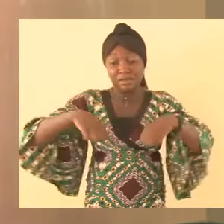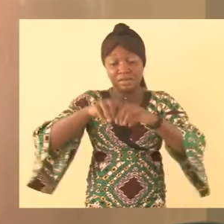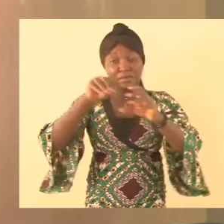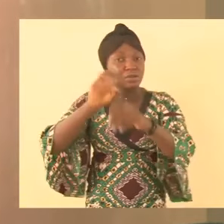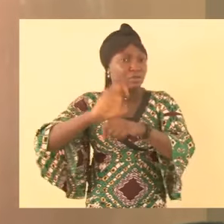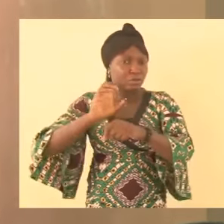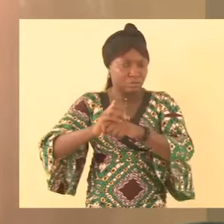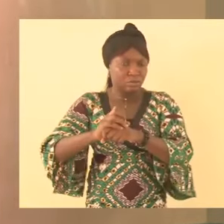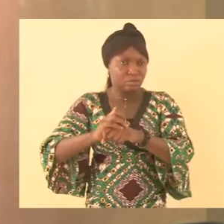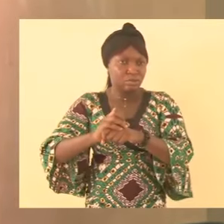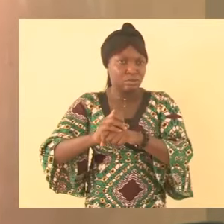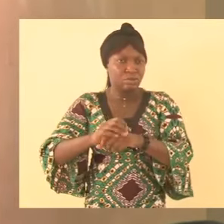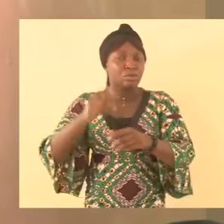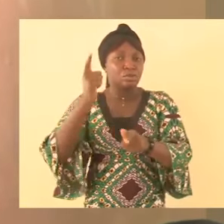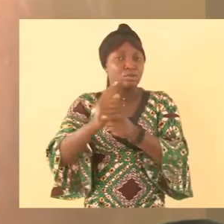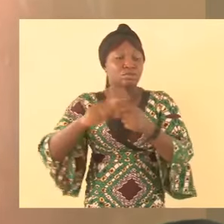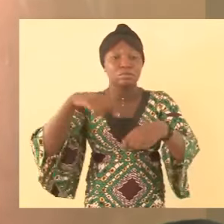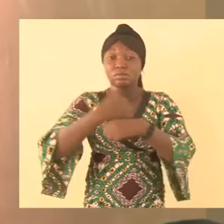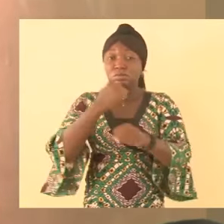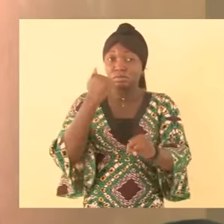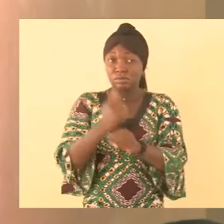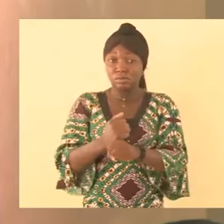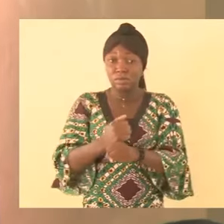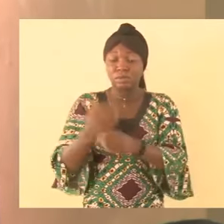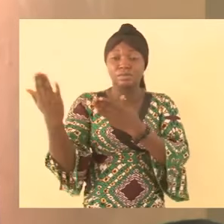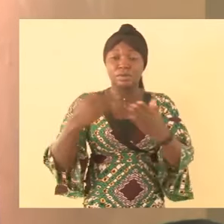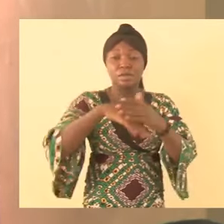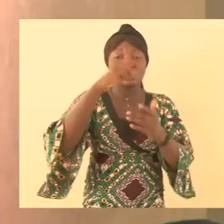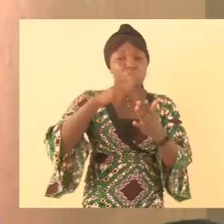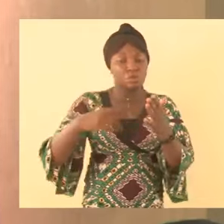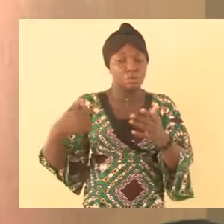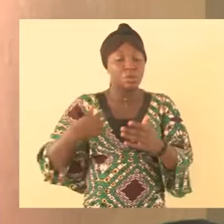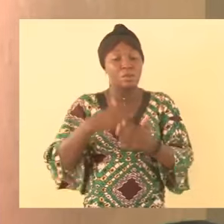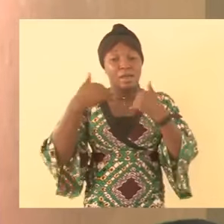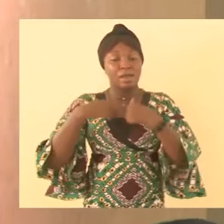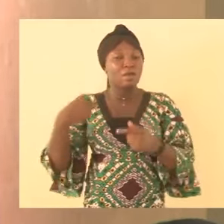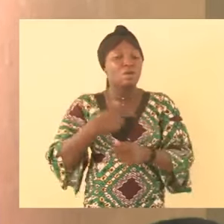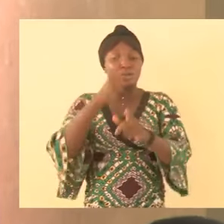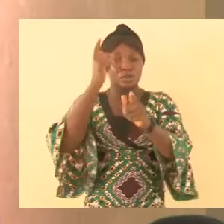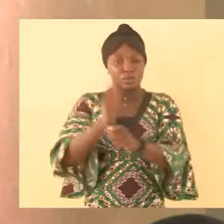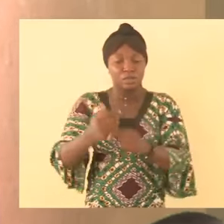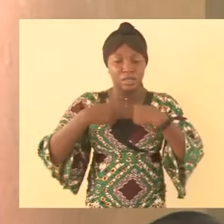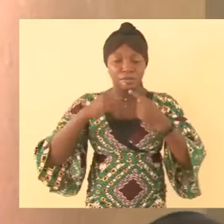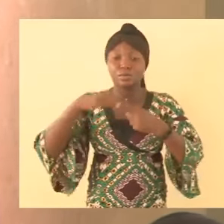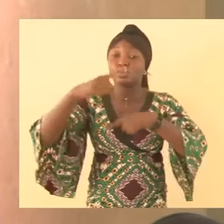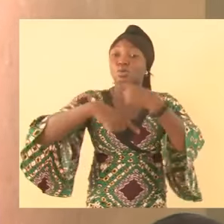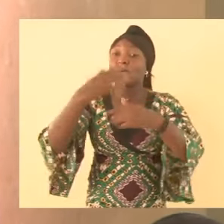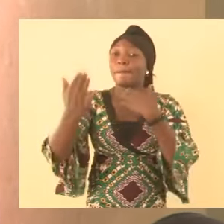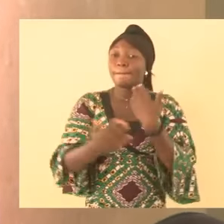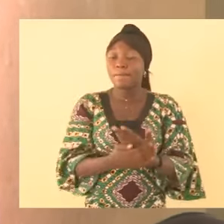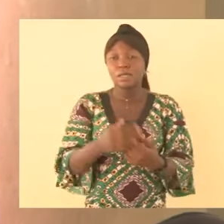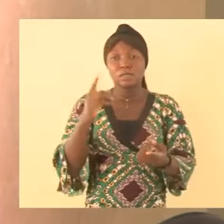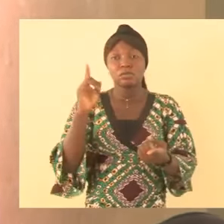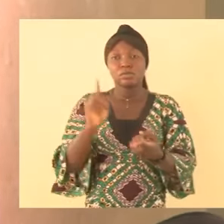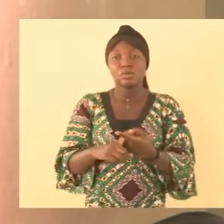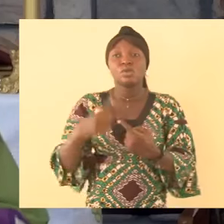are employing all kinds of gimmicks just to make people to bring out what they have. And so we just have to go back to